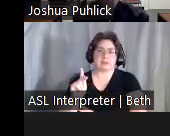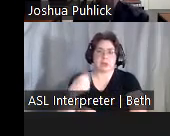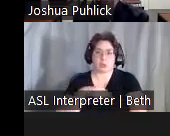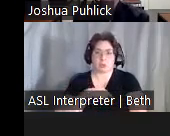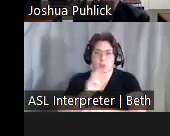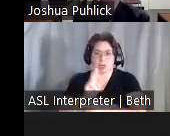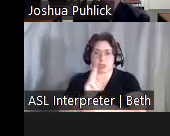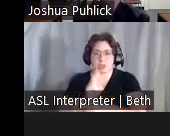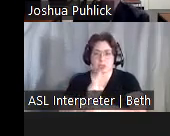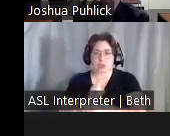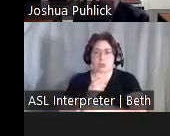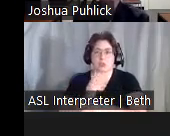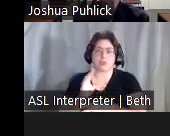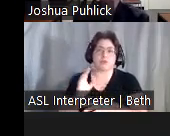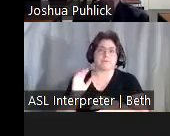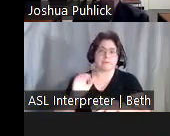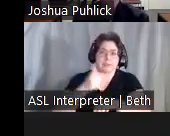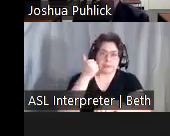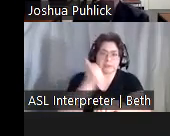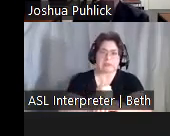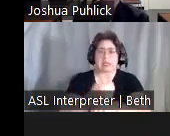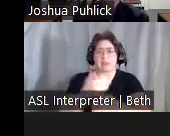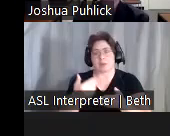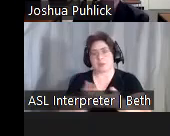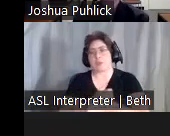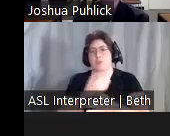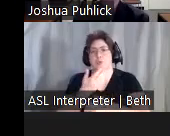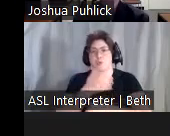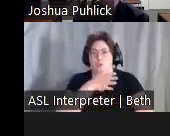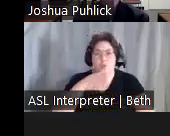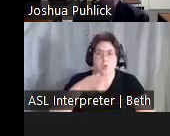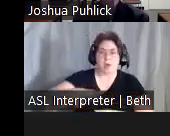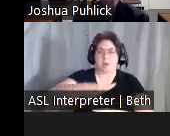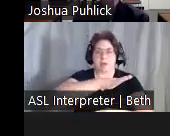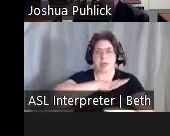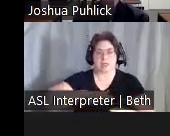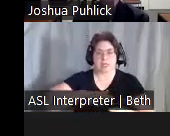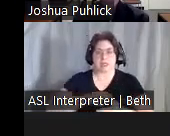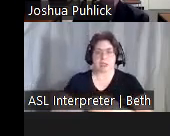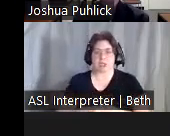yeah, genetics is very important to think about in these ecosystems.